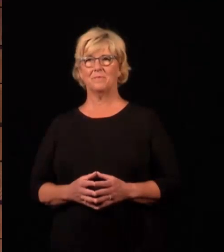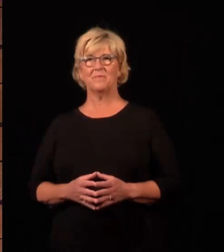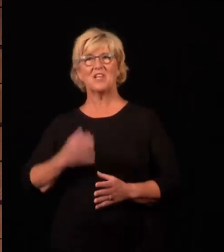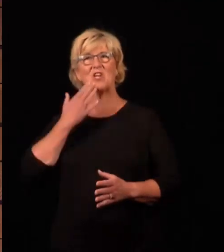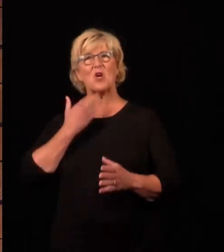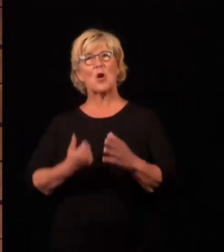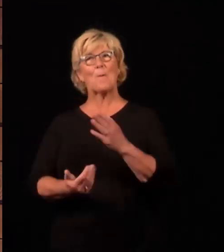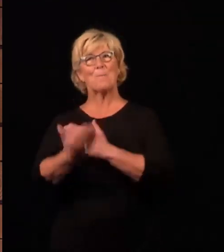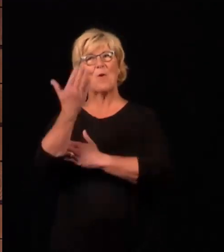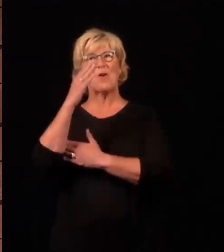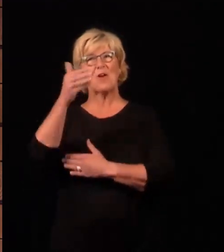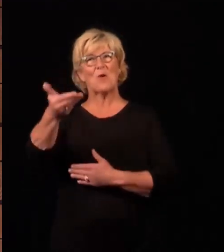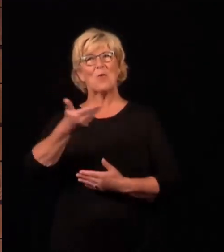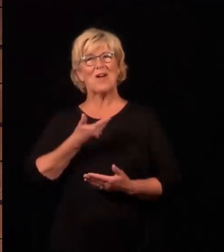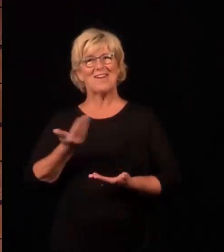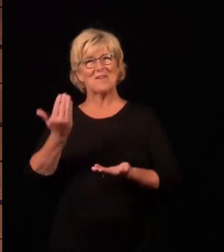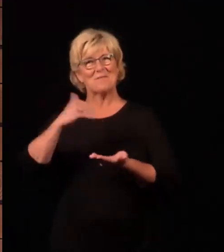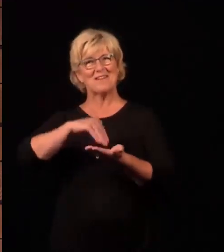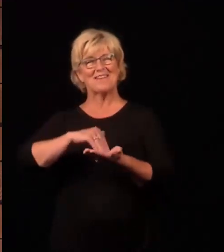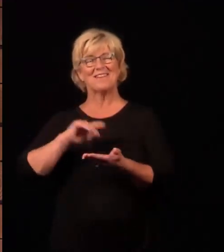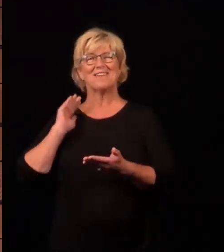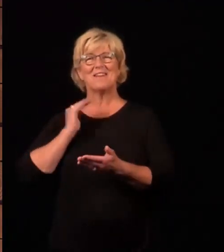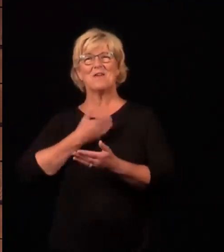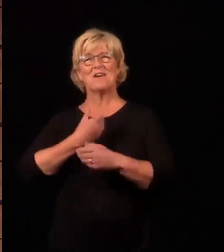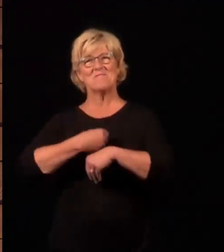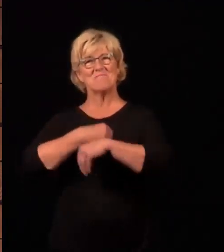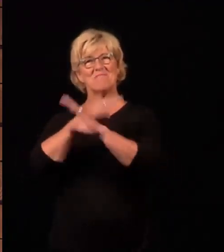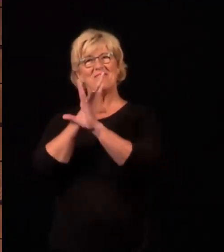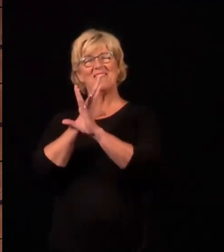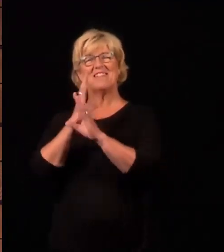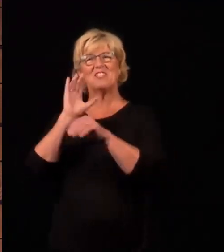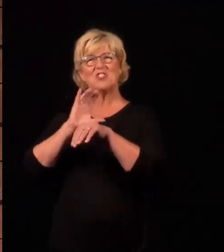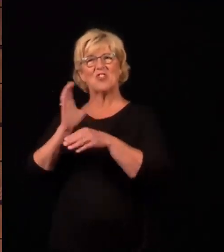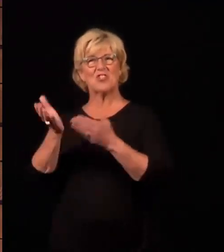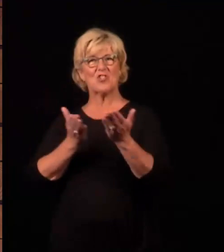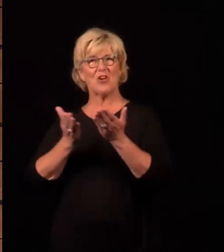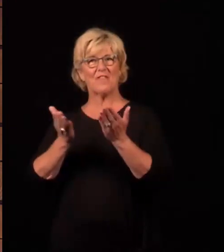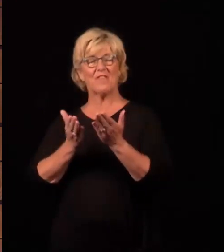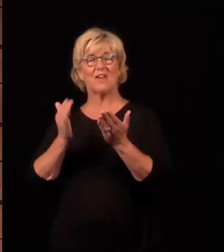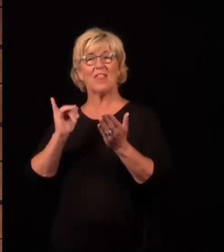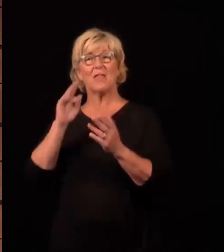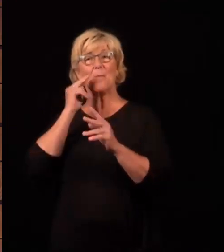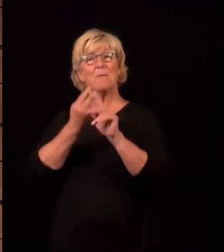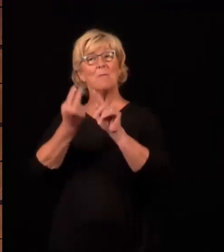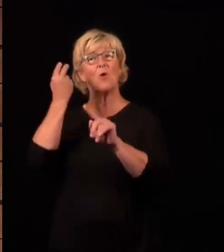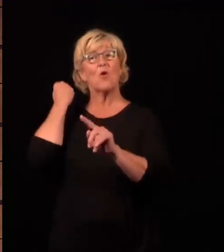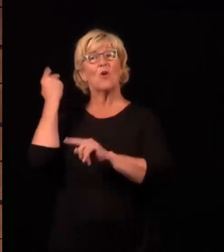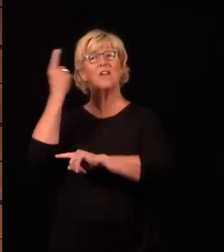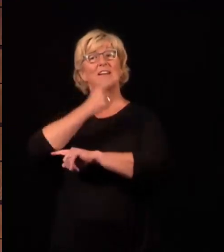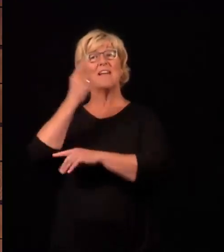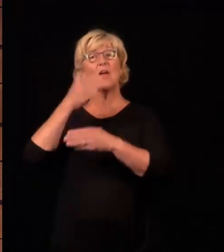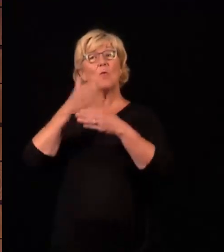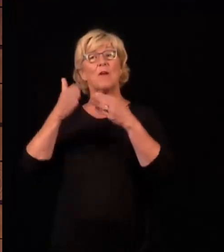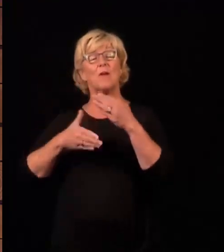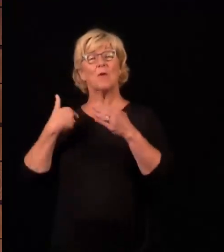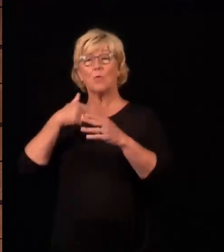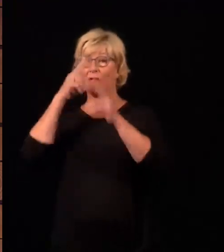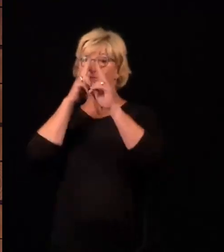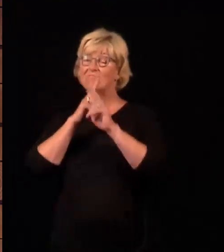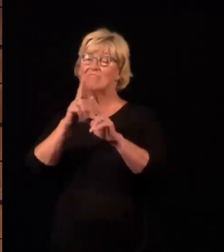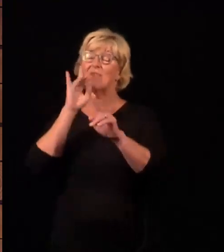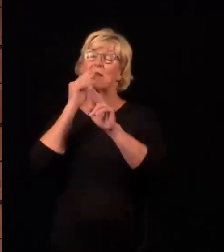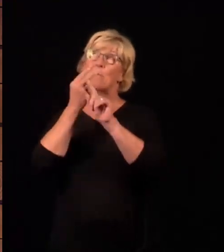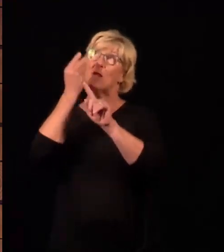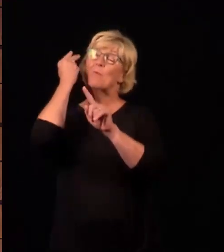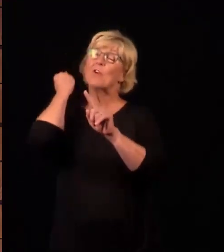Good morning and welcome once again to our virtual worship service. This Memorial Day weekend, we honor the